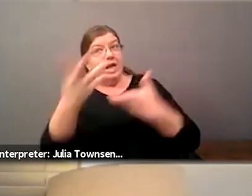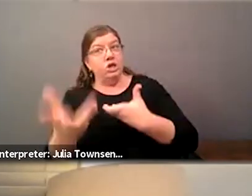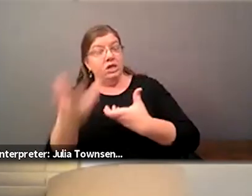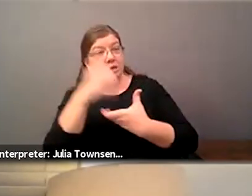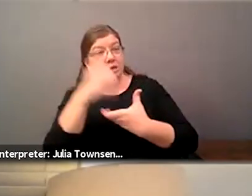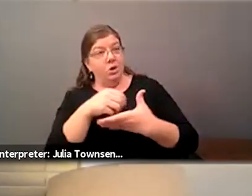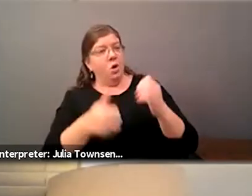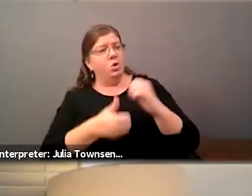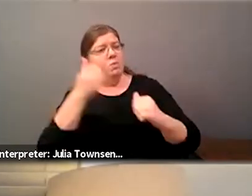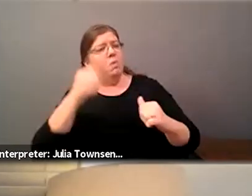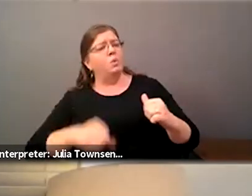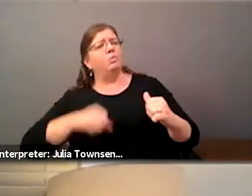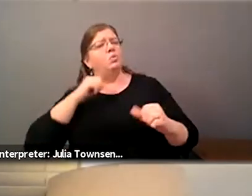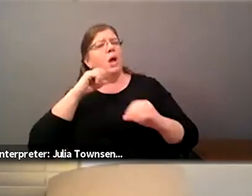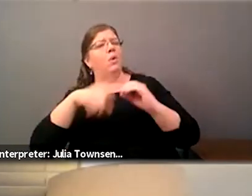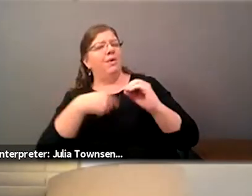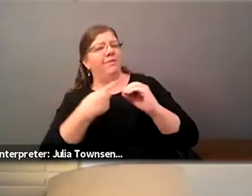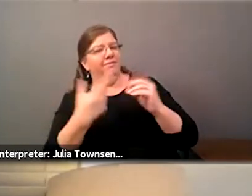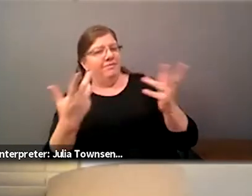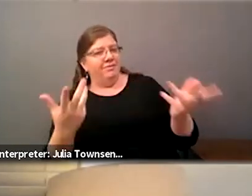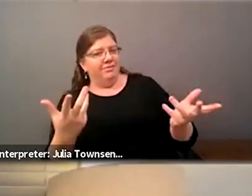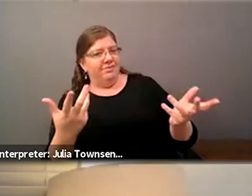are you most proud of